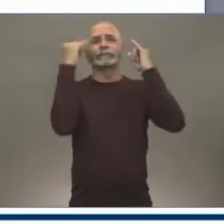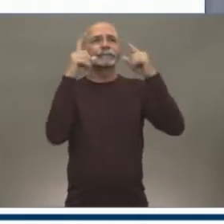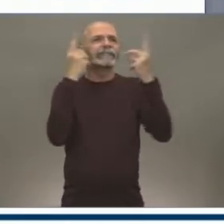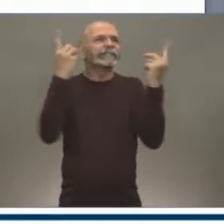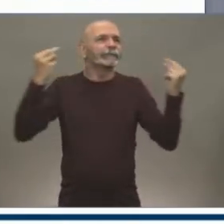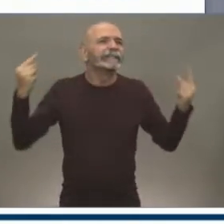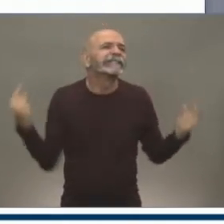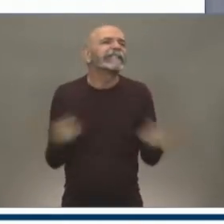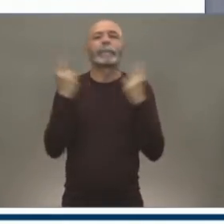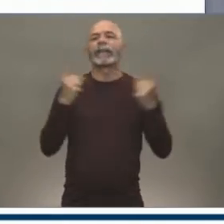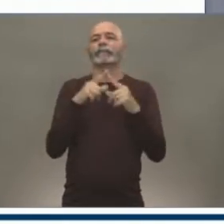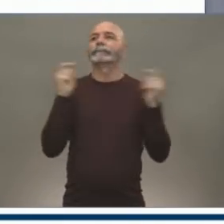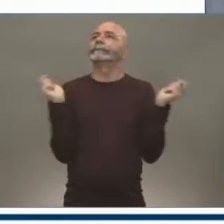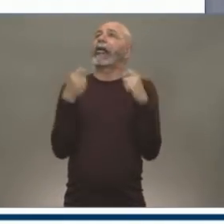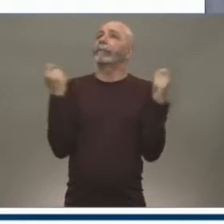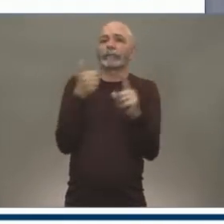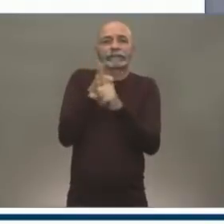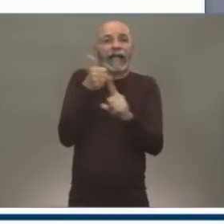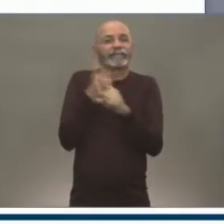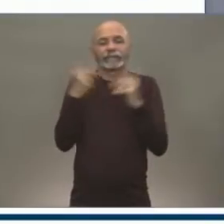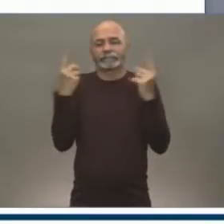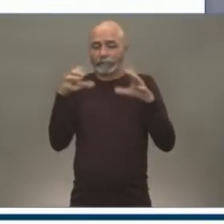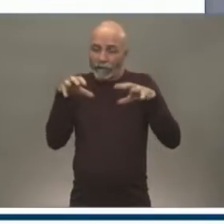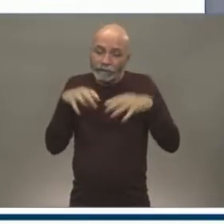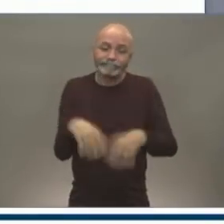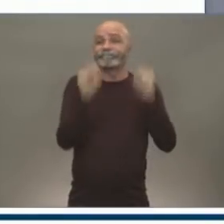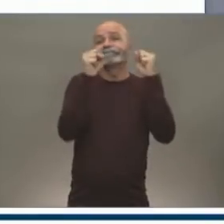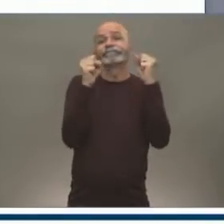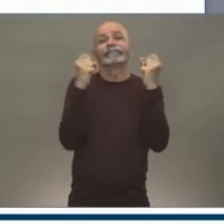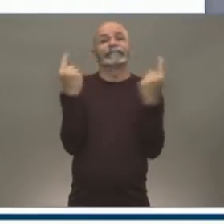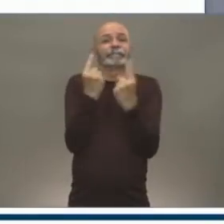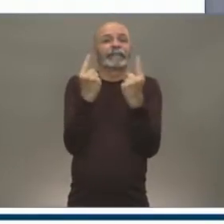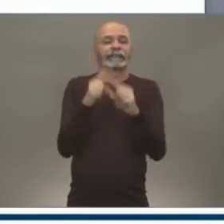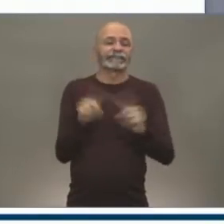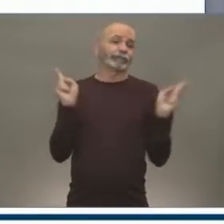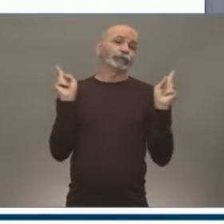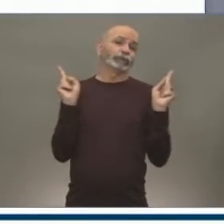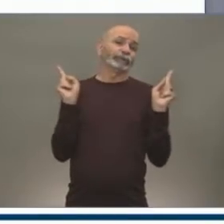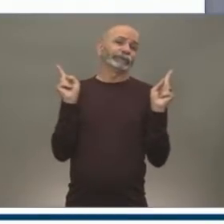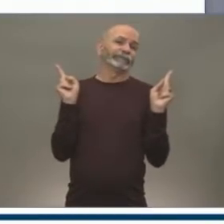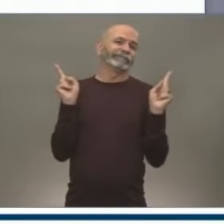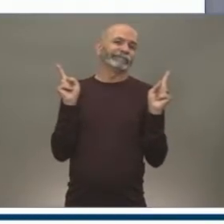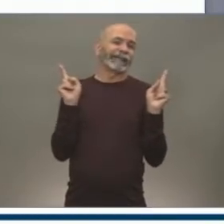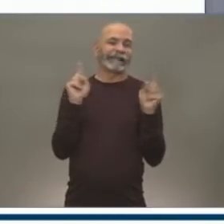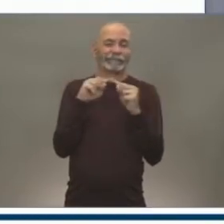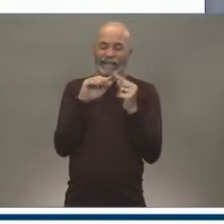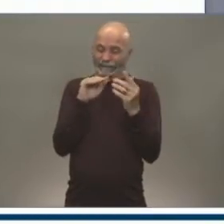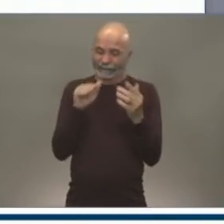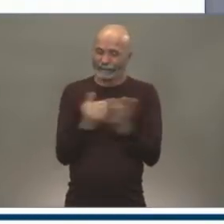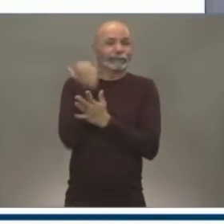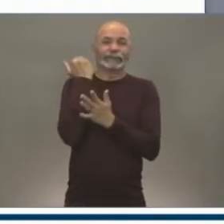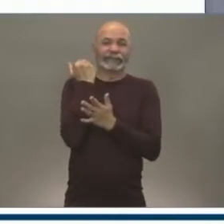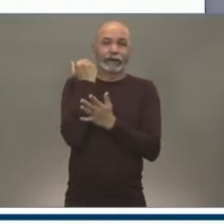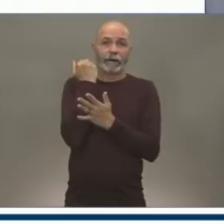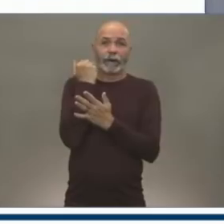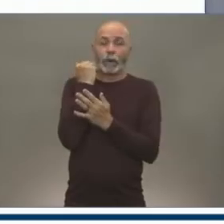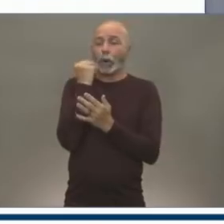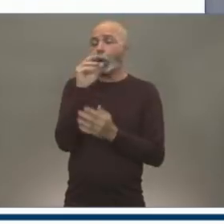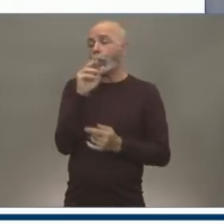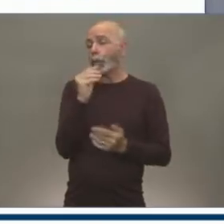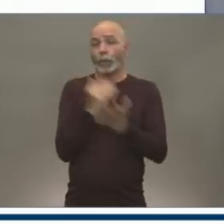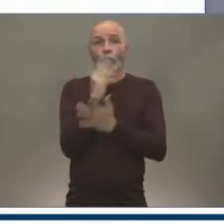number is, find a new and special and unique way, start a new tradition on how you will connect with your